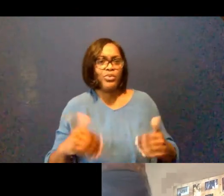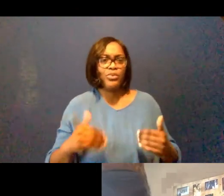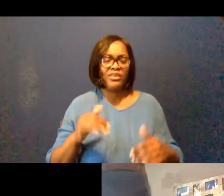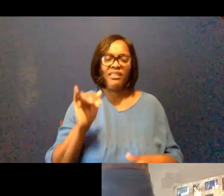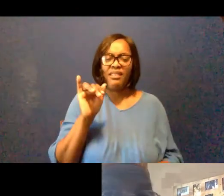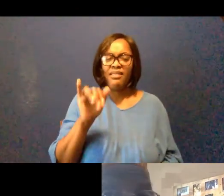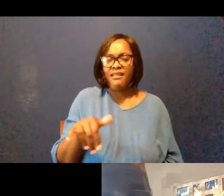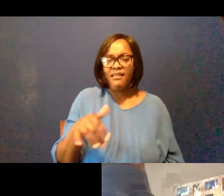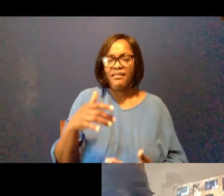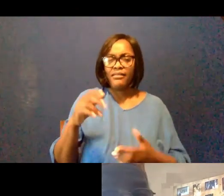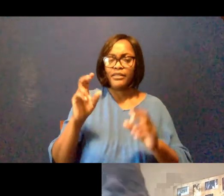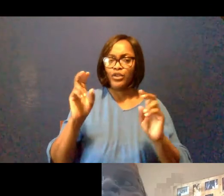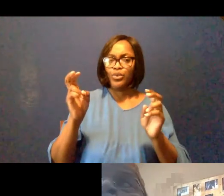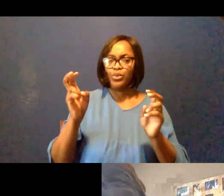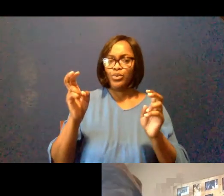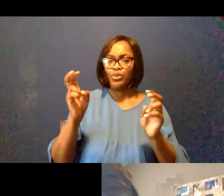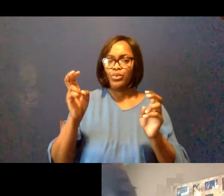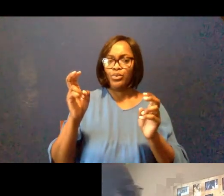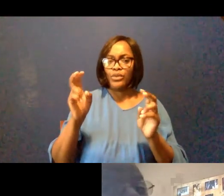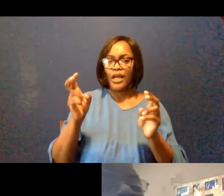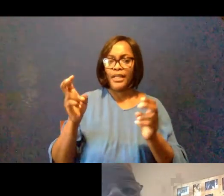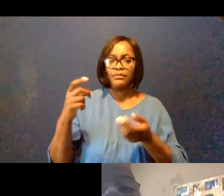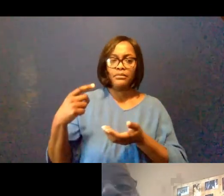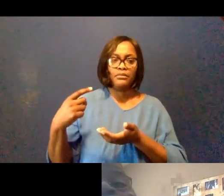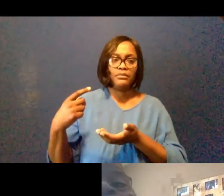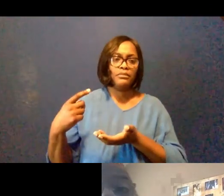discussion for all